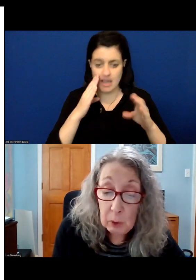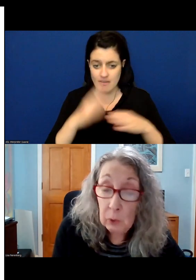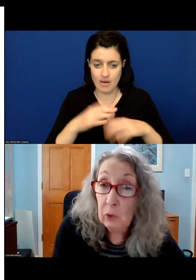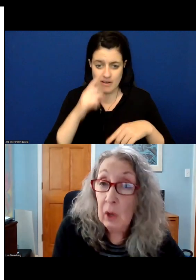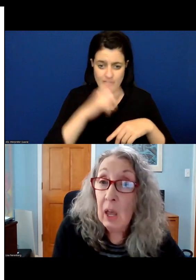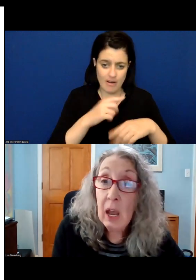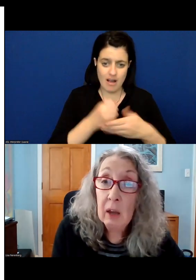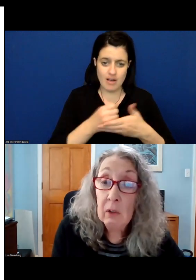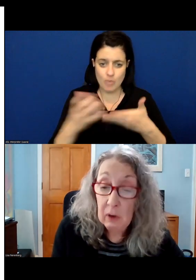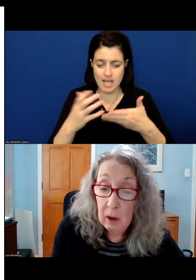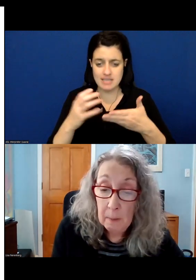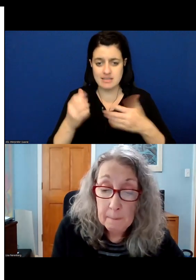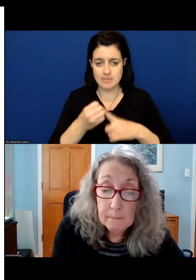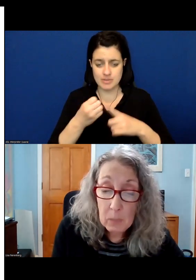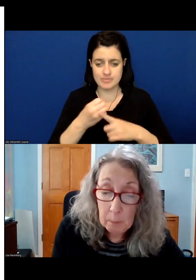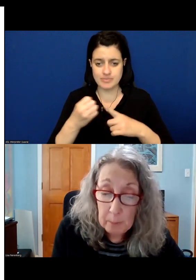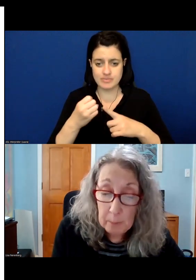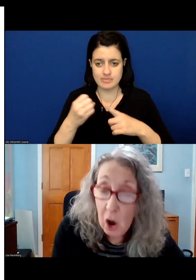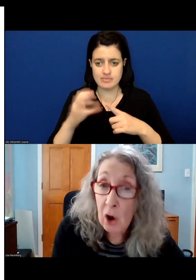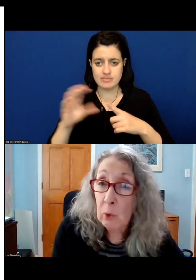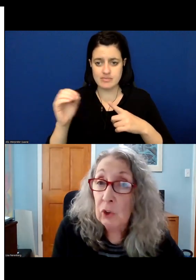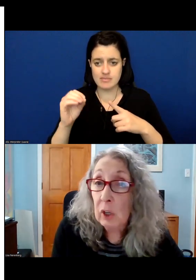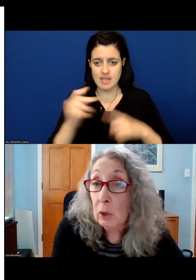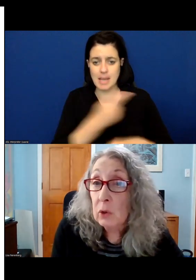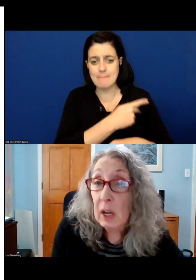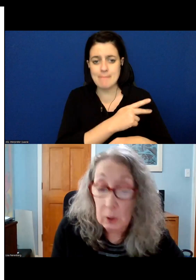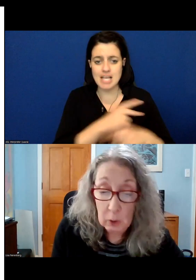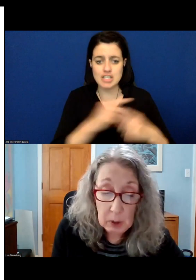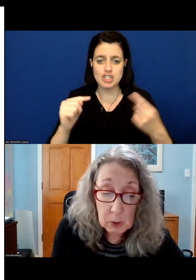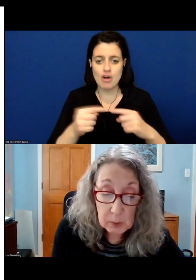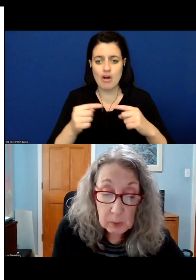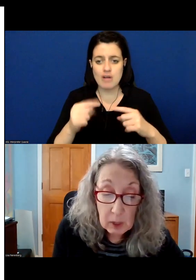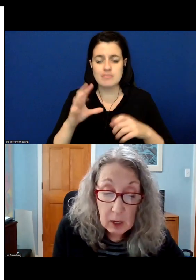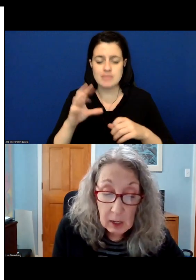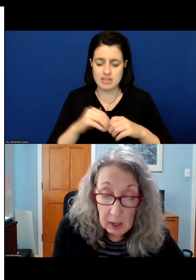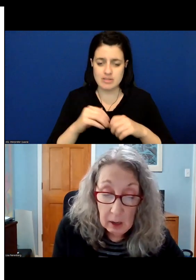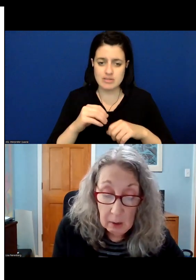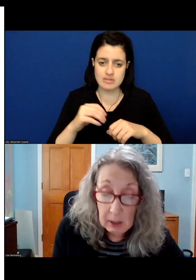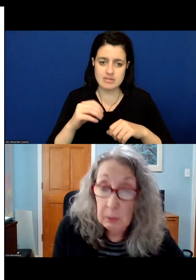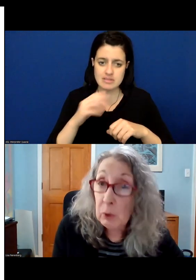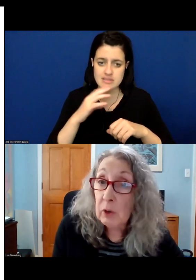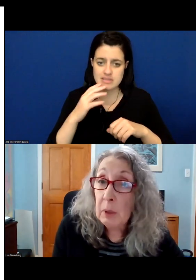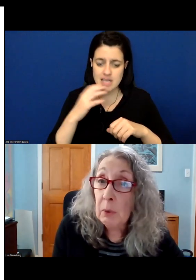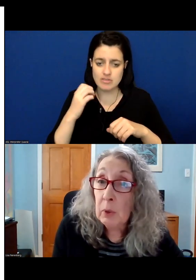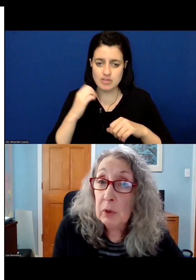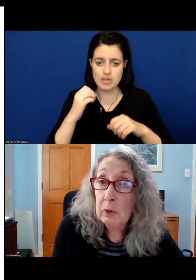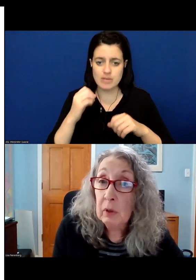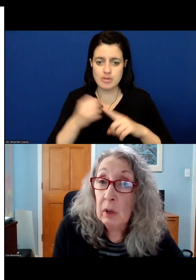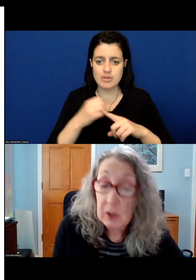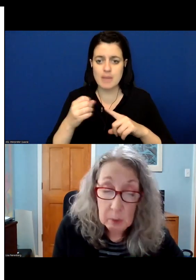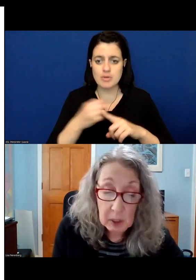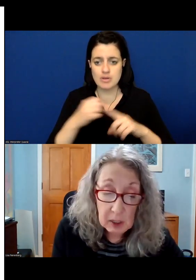waste, and abuse, and patient harm, which includes elder abuse and abuse of people